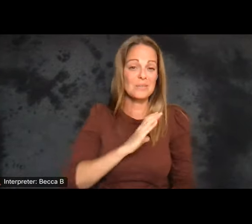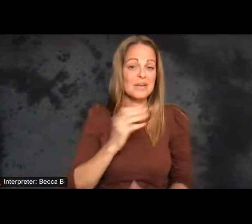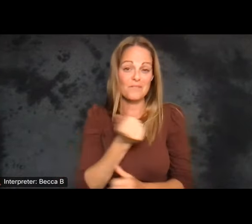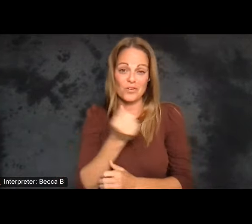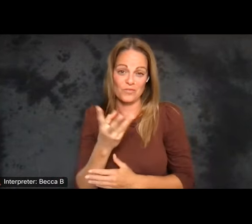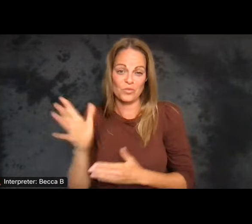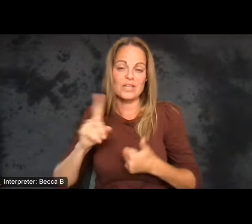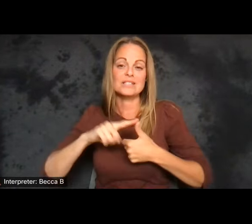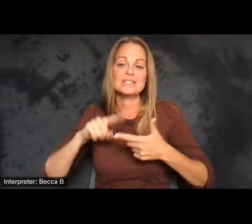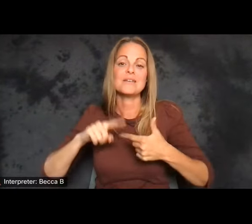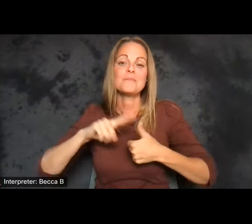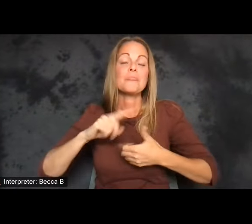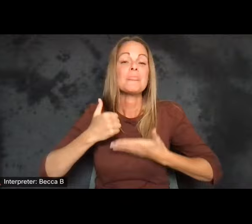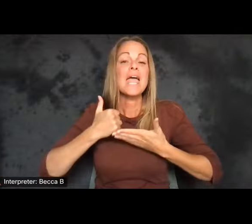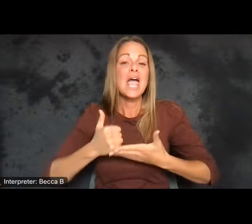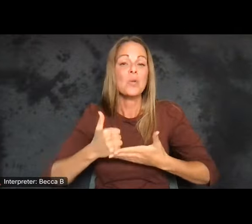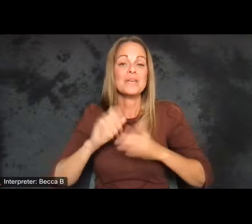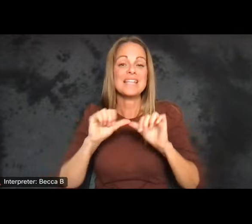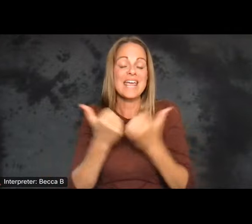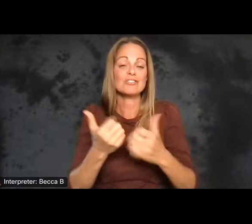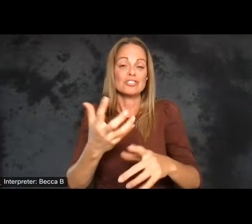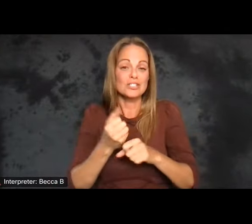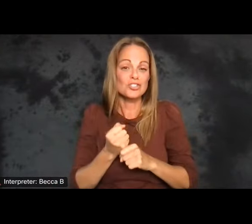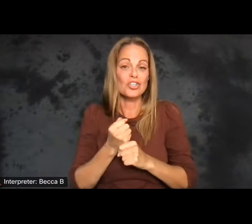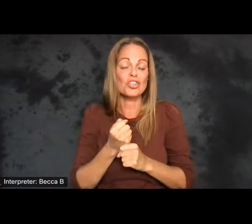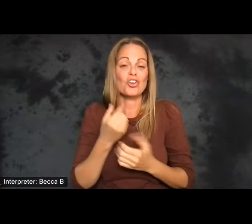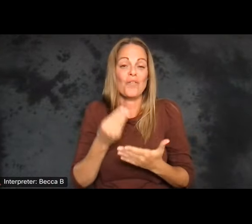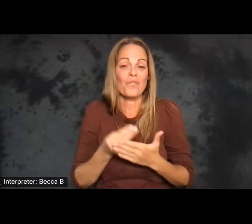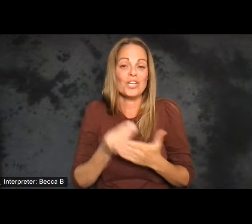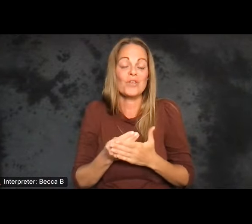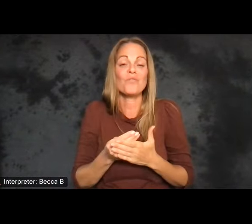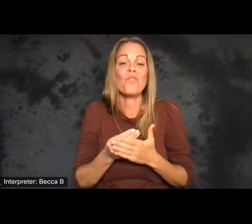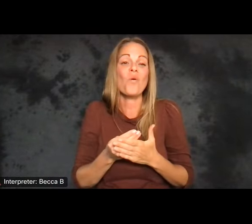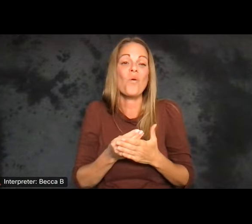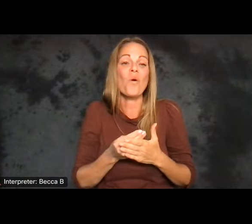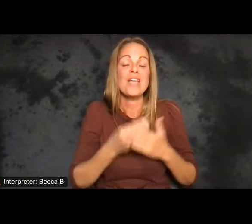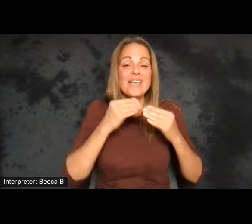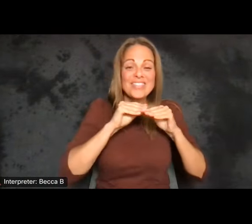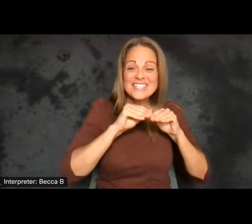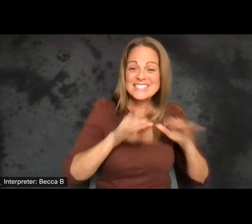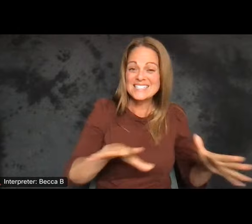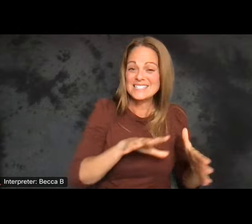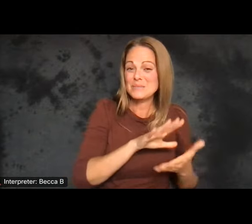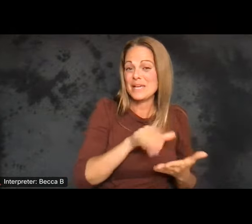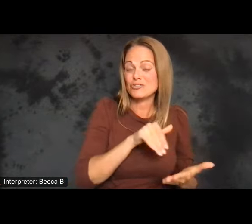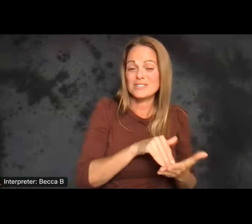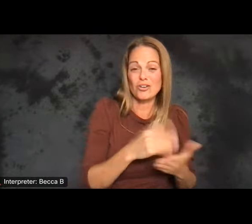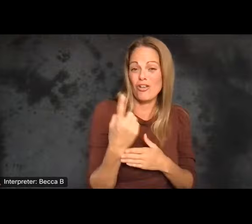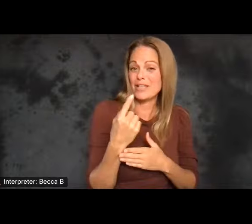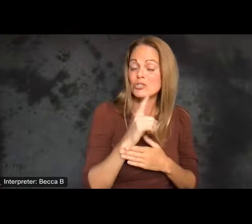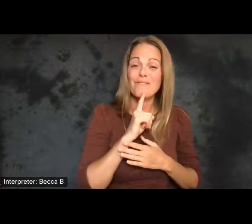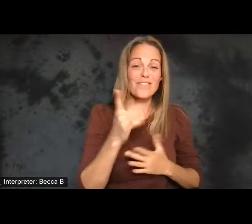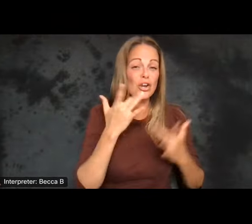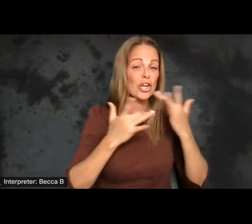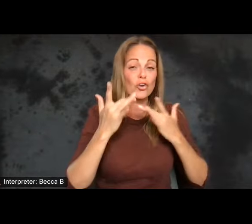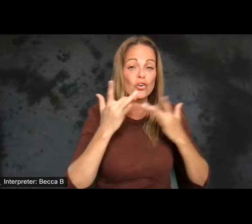for helping the agency secure funding for our dispatch center last year. It was a really critical element for us. Our dispatch center was